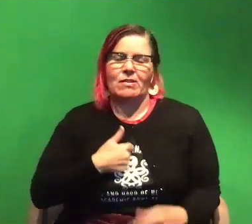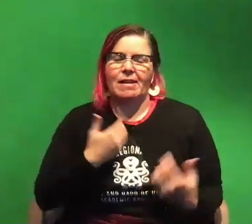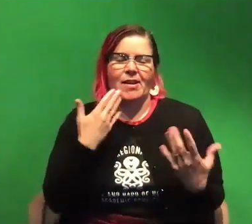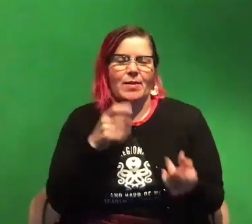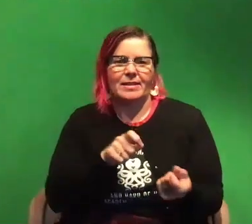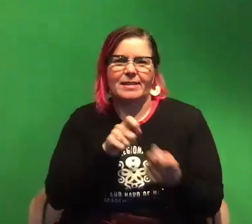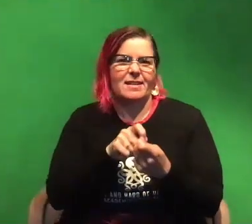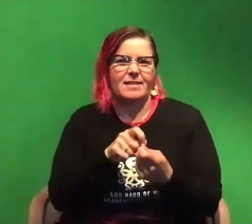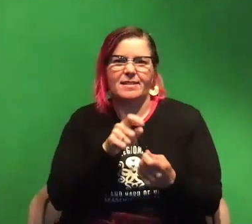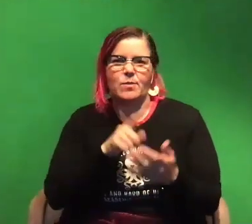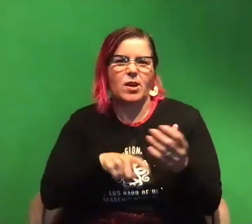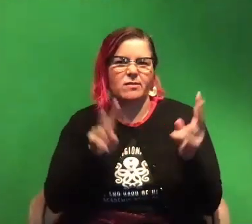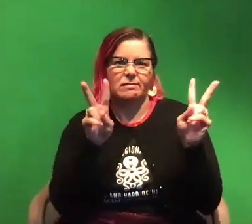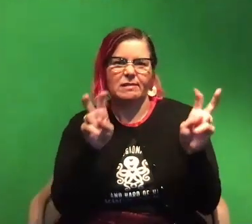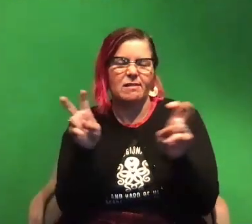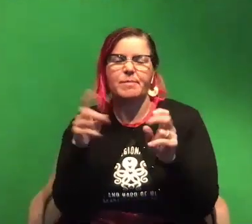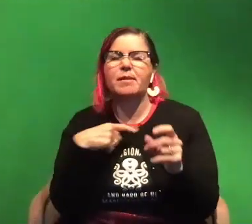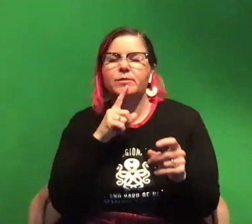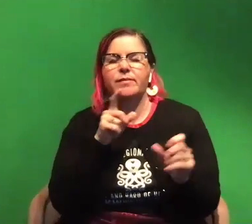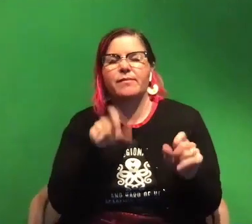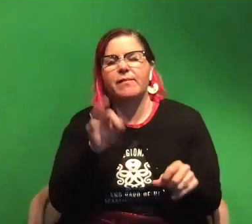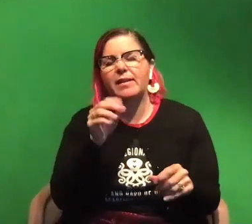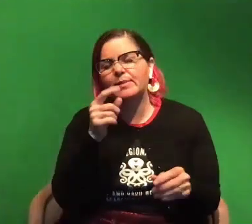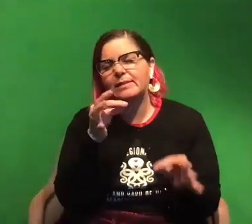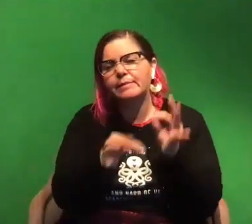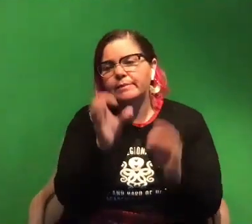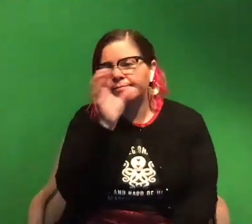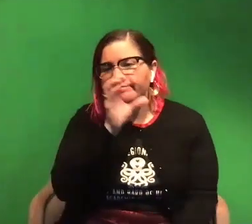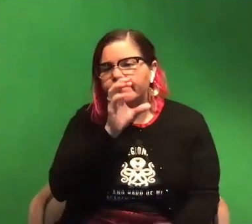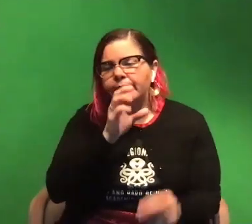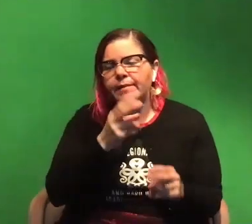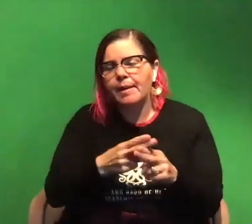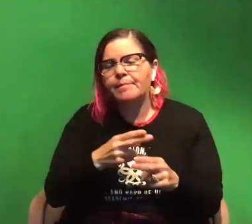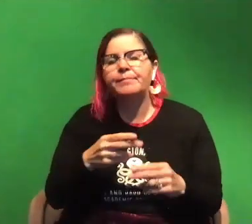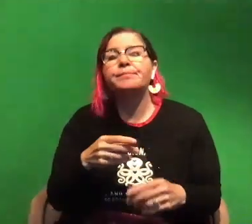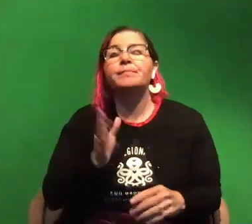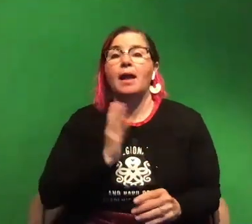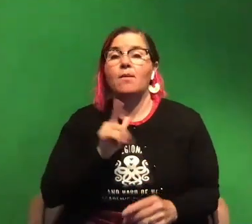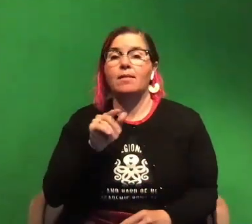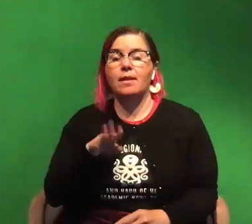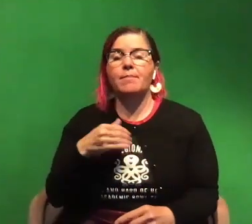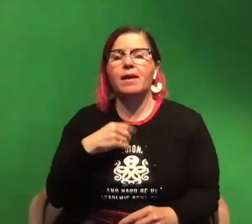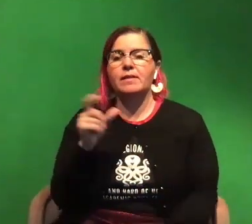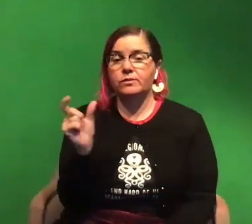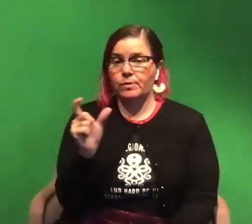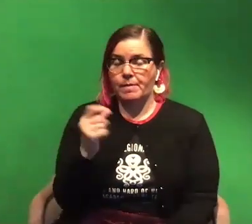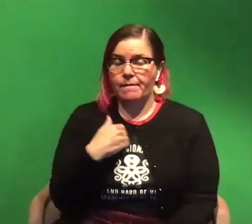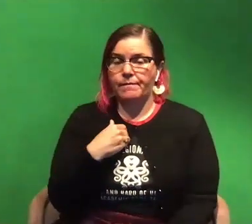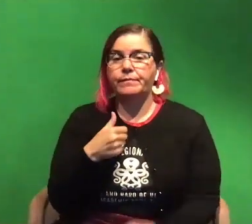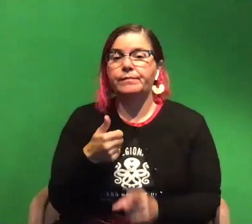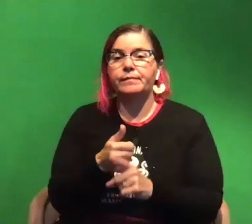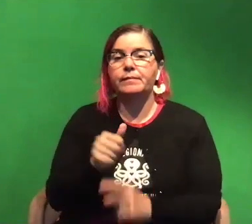what their title is, but I'm sure you can find them through some simple searches. Also, our lab has an Instagram, which is